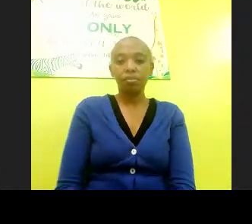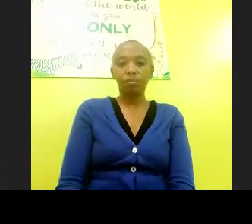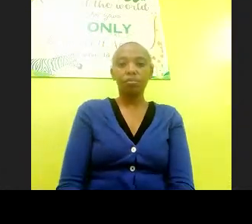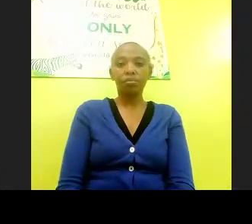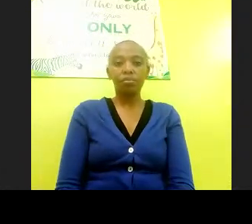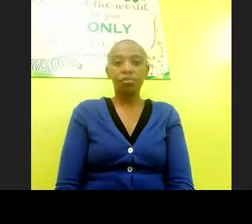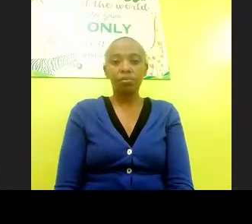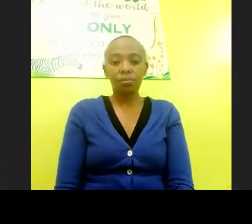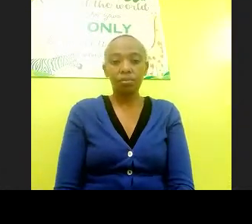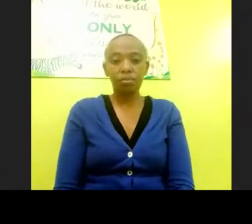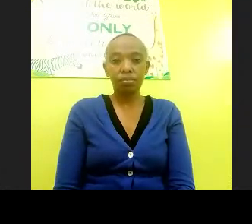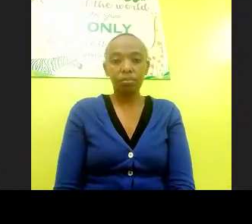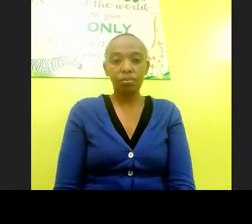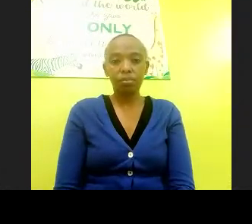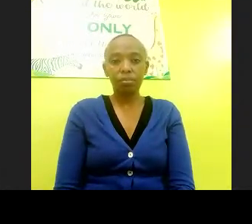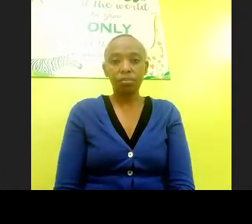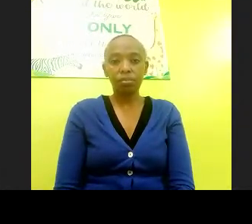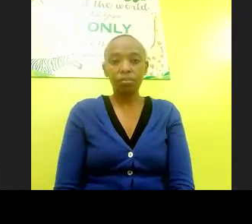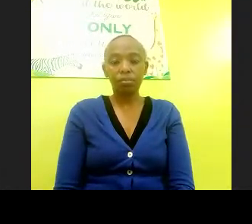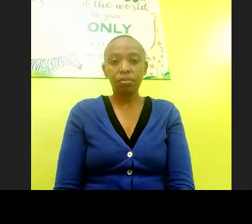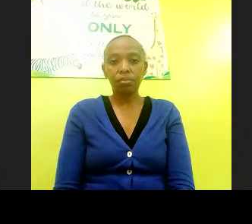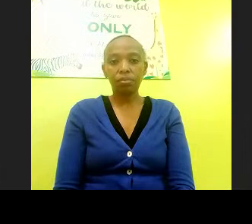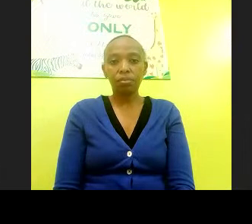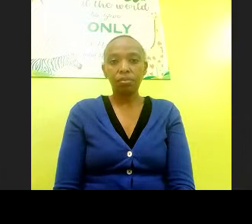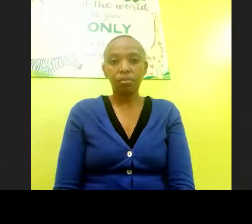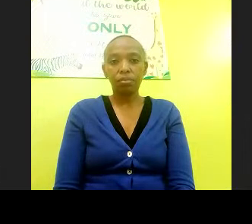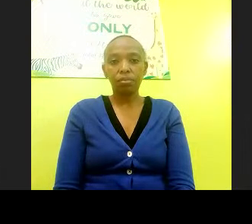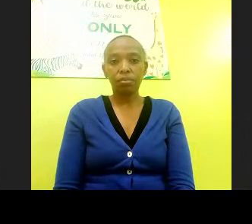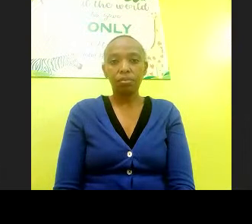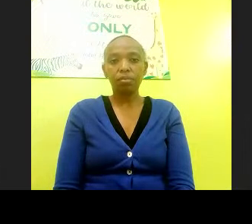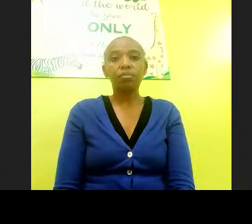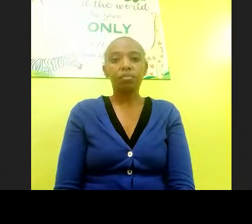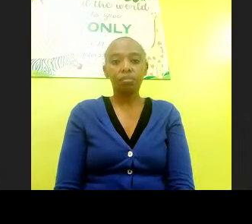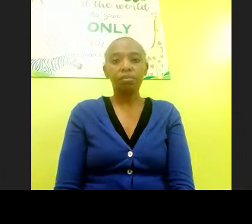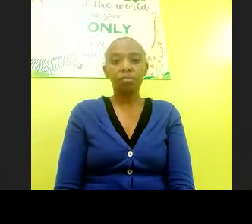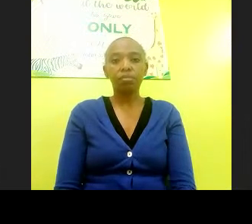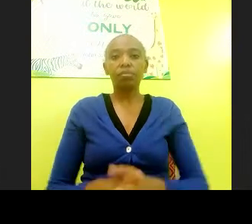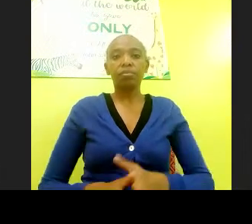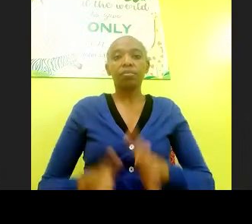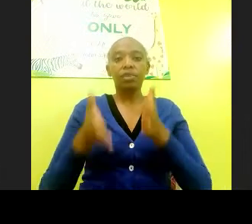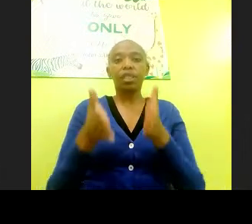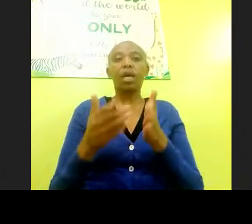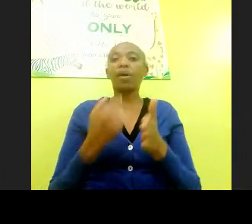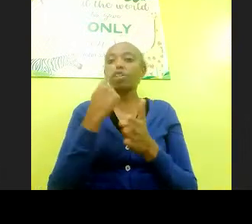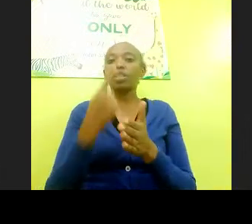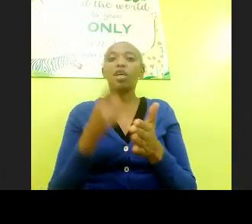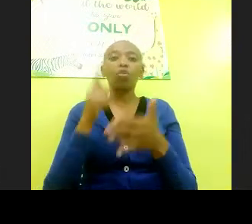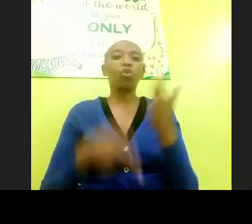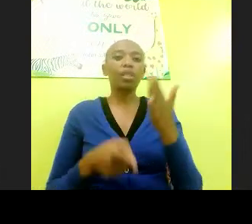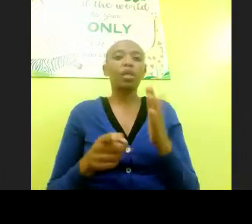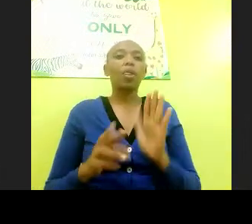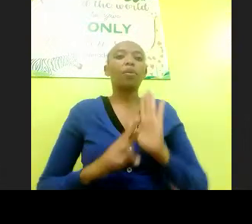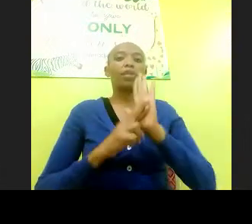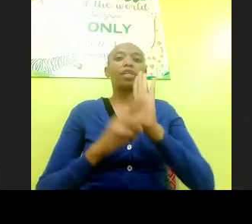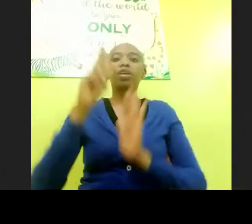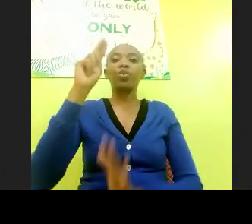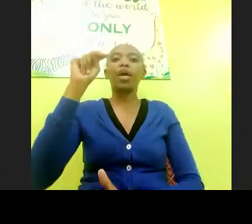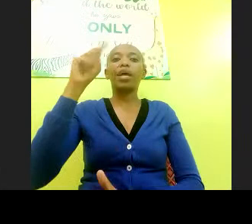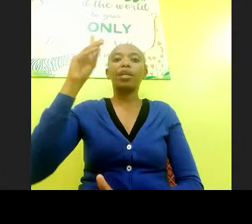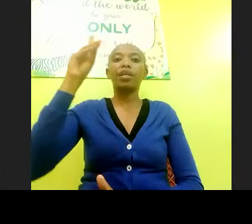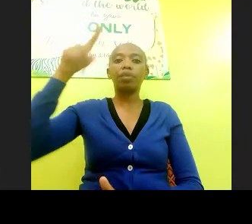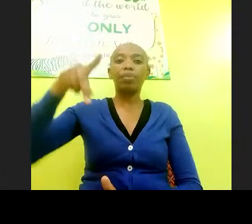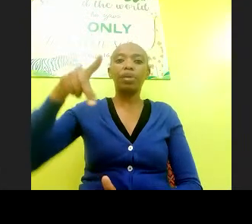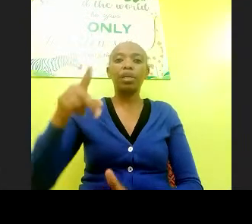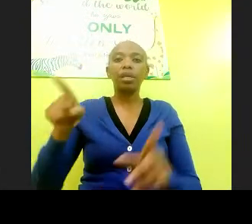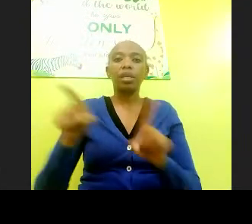Raquel, can we try now? Yes, let's try now. So I was saying that on behalf of UNDP, I am very,